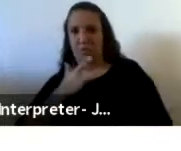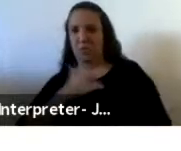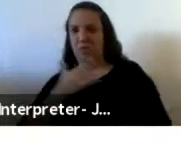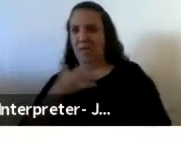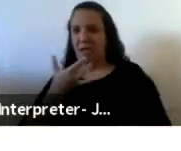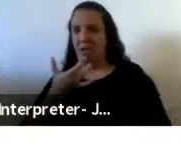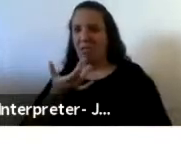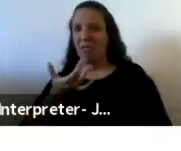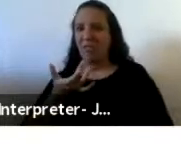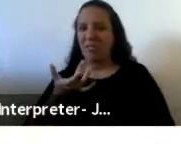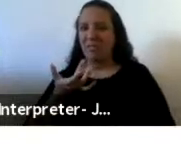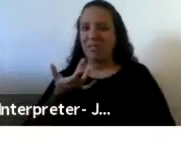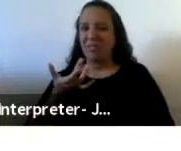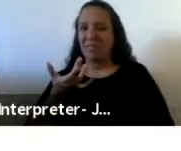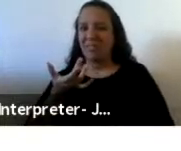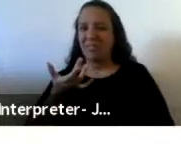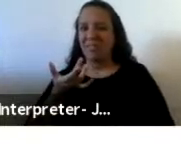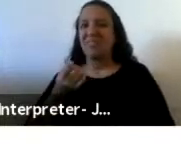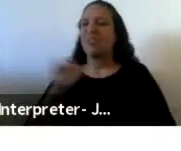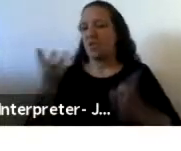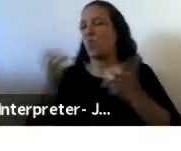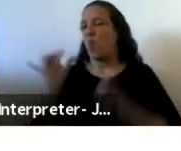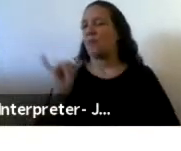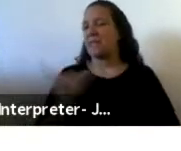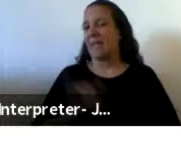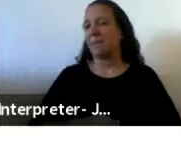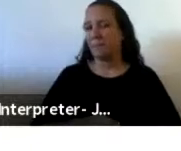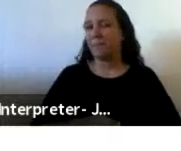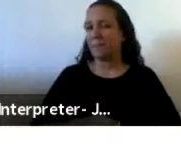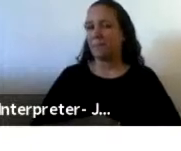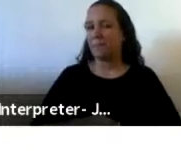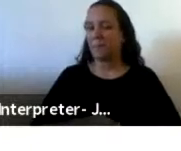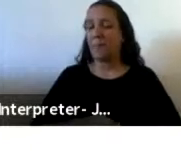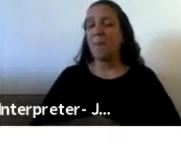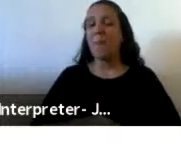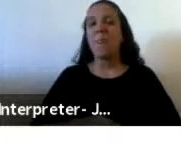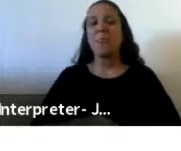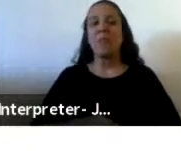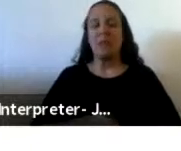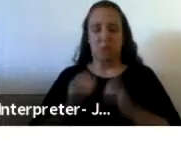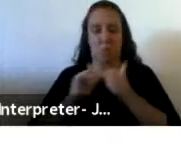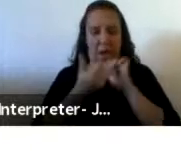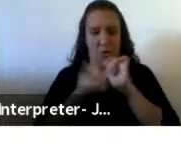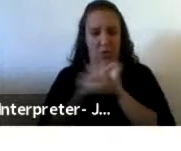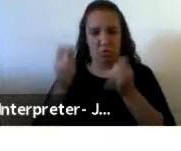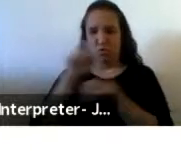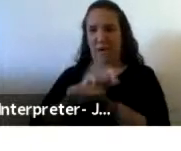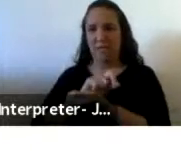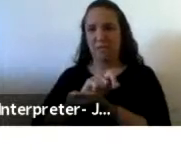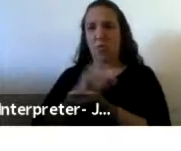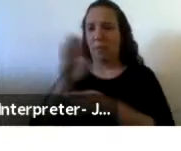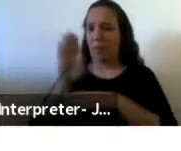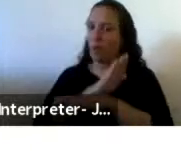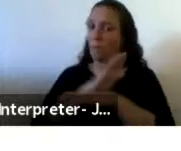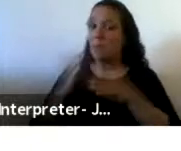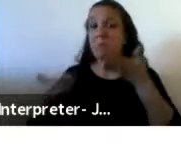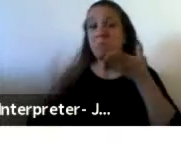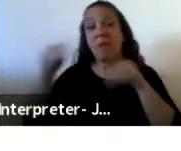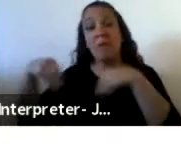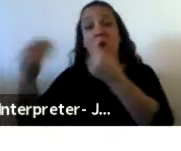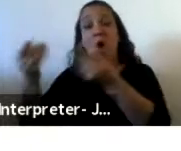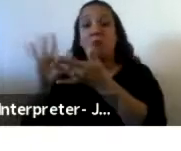want to feel the exact same way. So I would encourage you to come in and look at how you can transform your business, maybe offer things